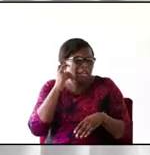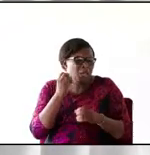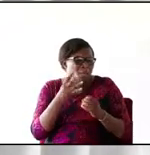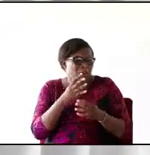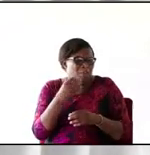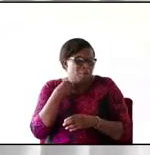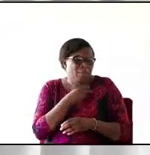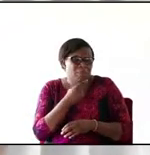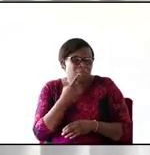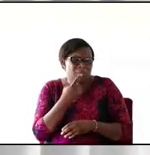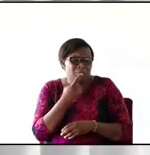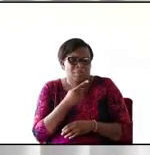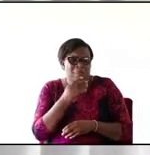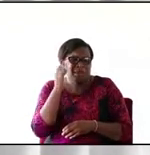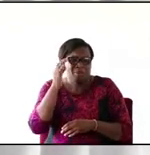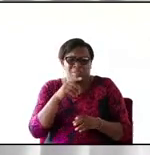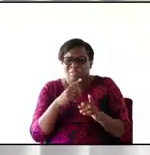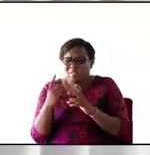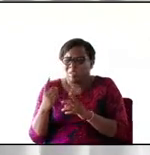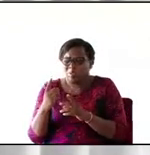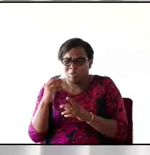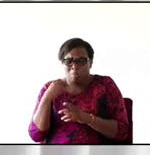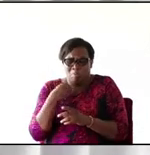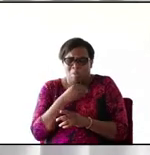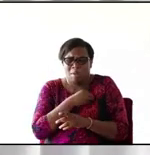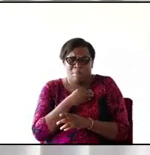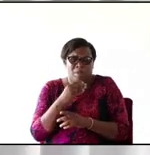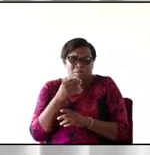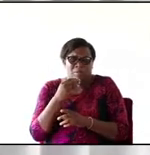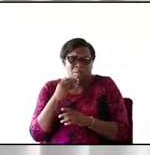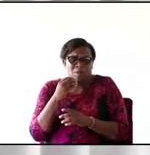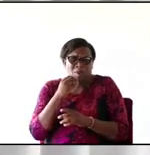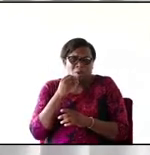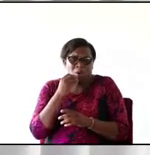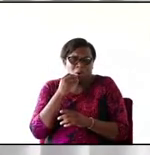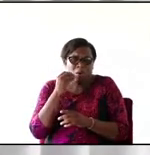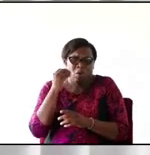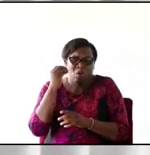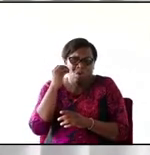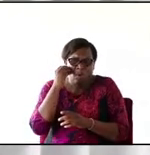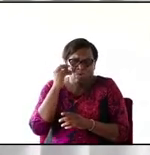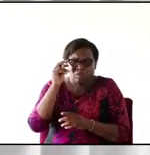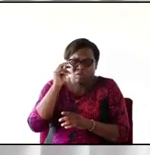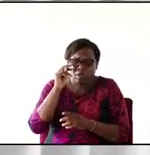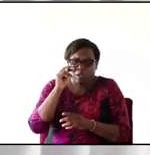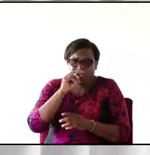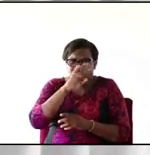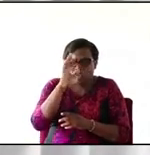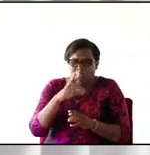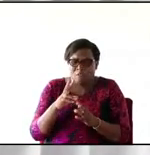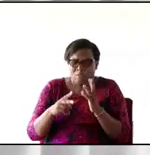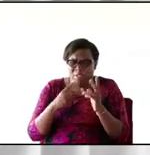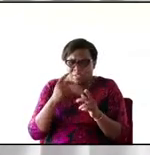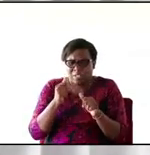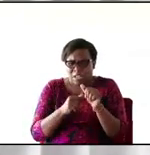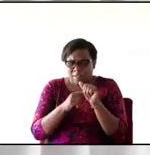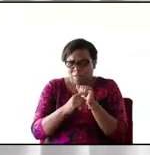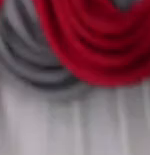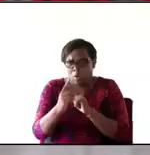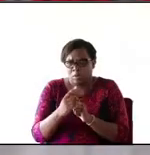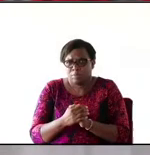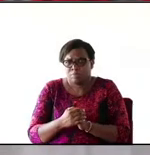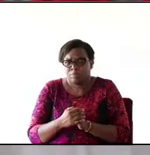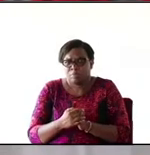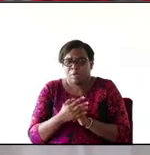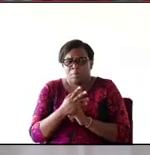boy, pastor, you go to some member's house and you know, go to some other members. Probably we need to stop going to everybody's house. But there's a way that